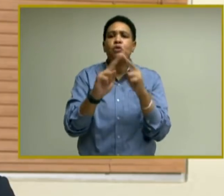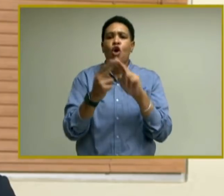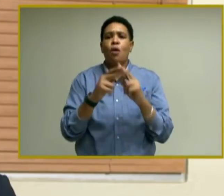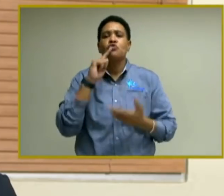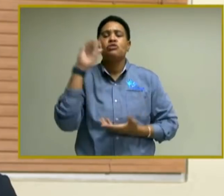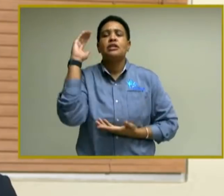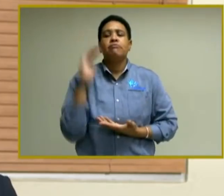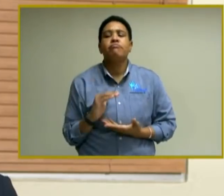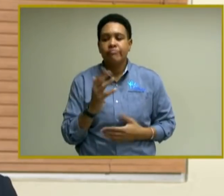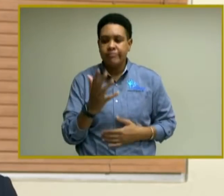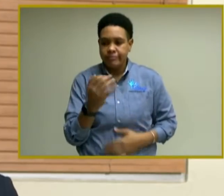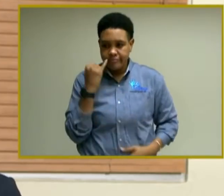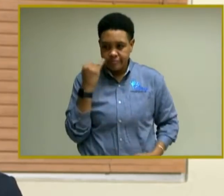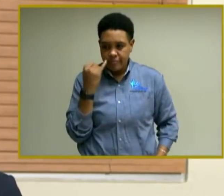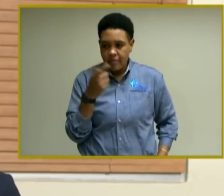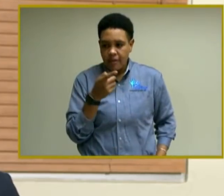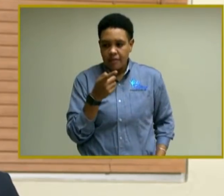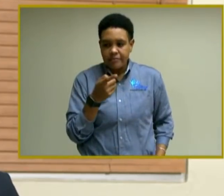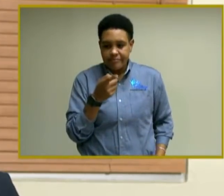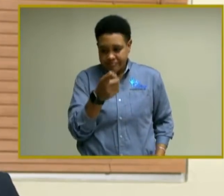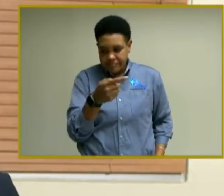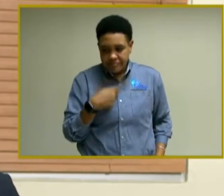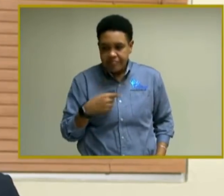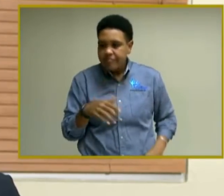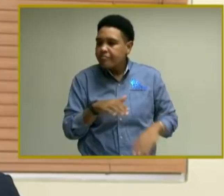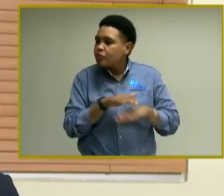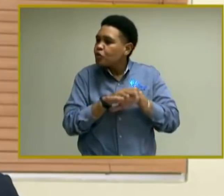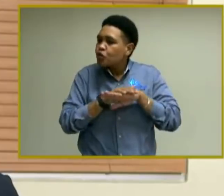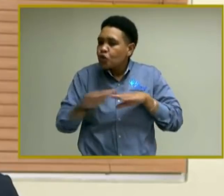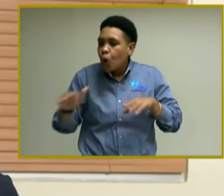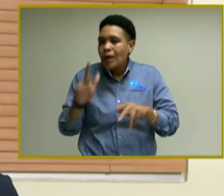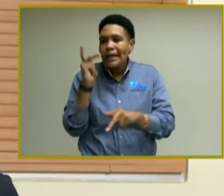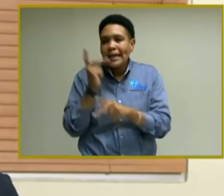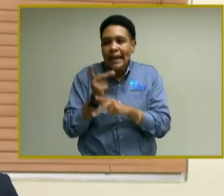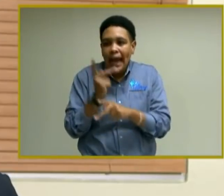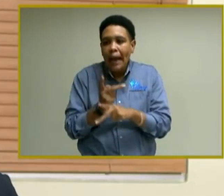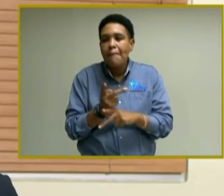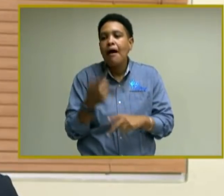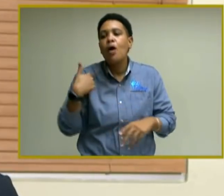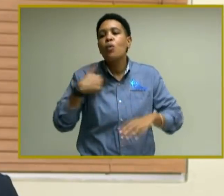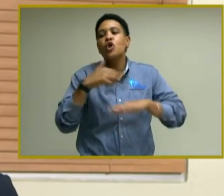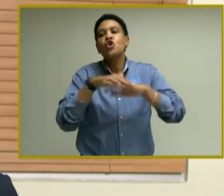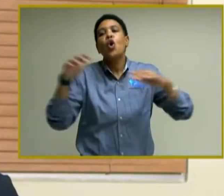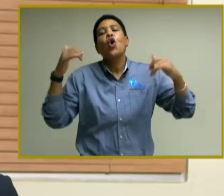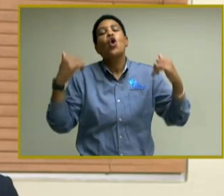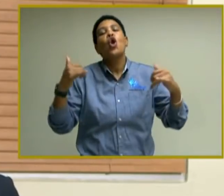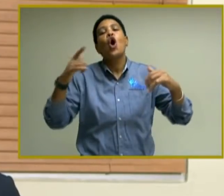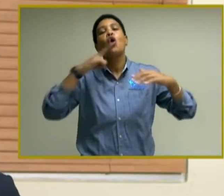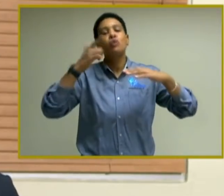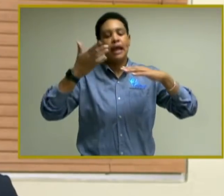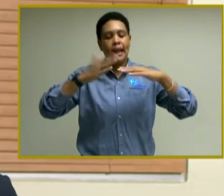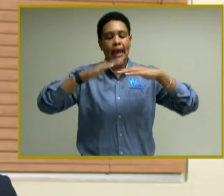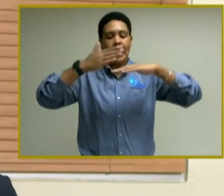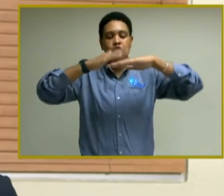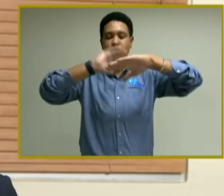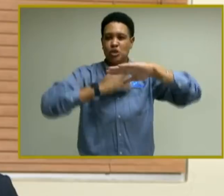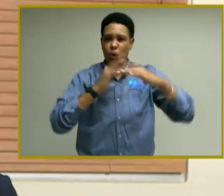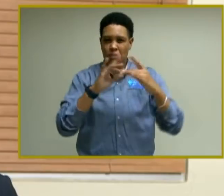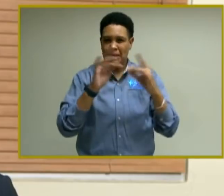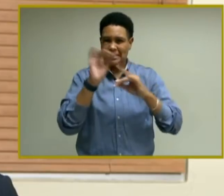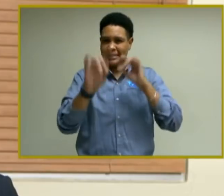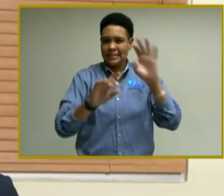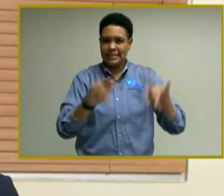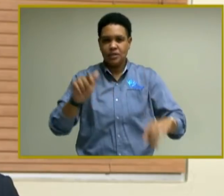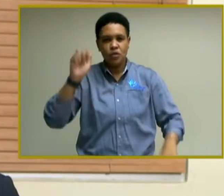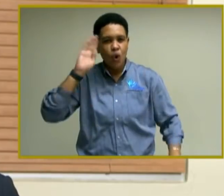down. If it is that we do not continue and we do not now increase our messaging,